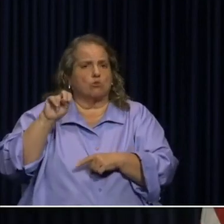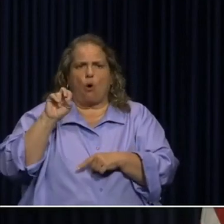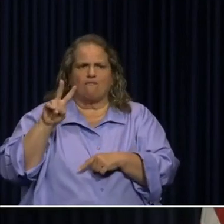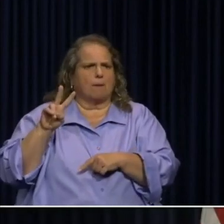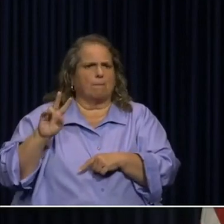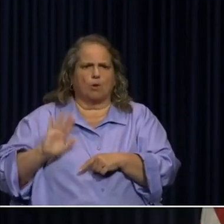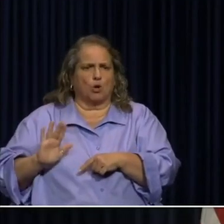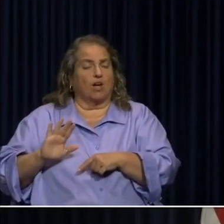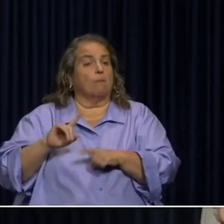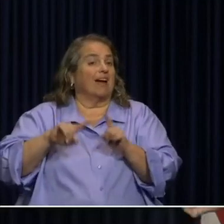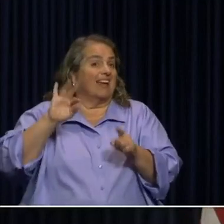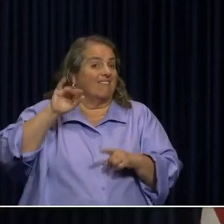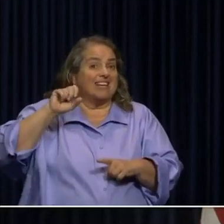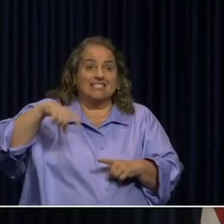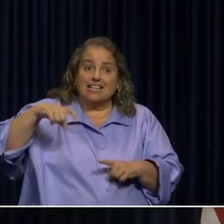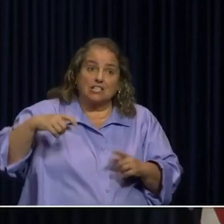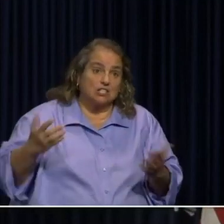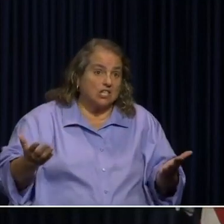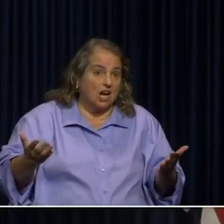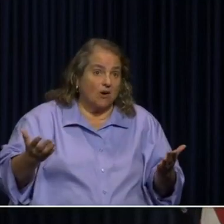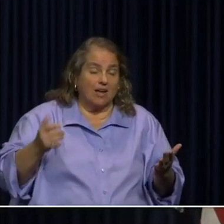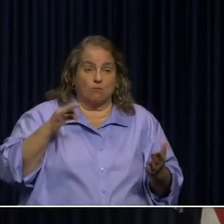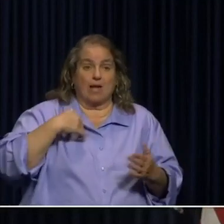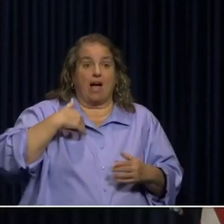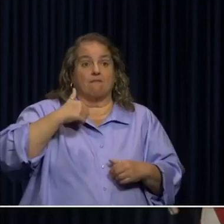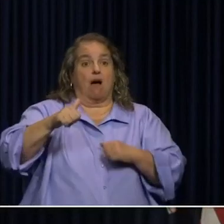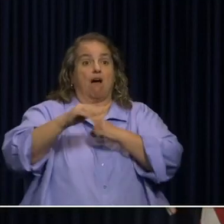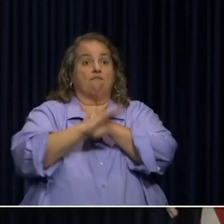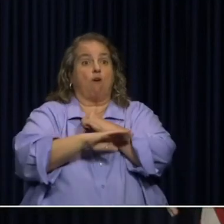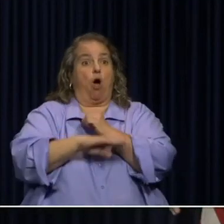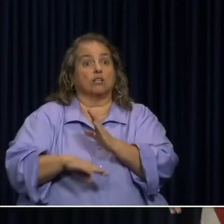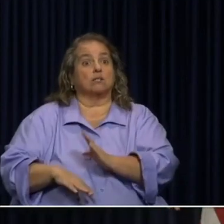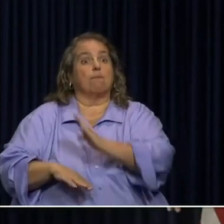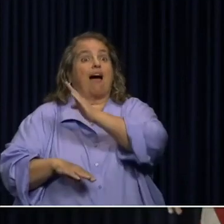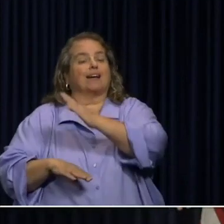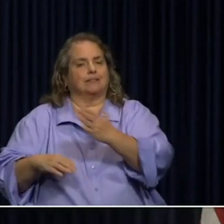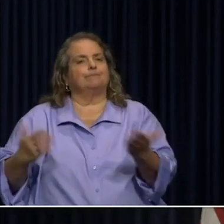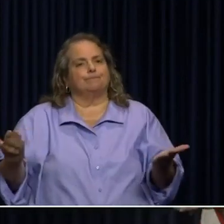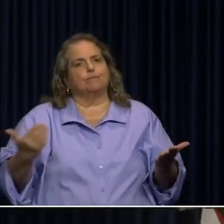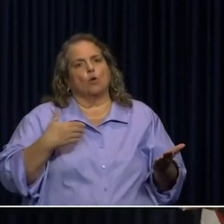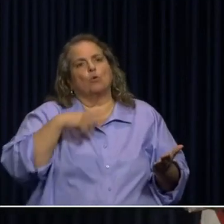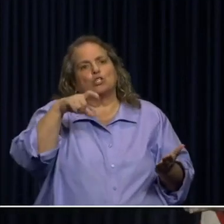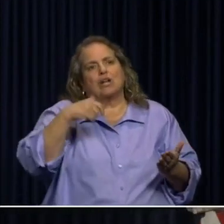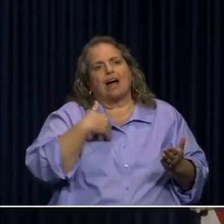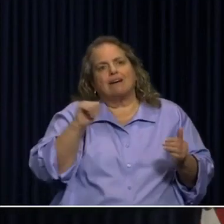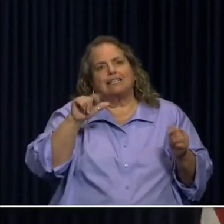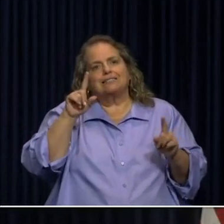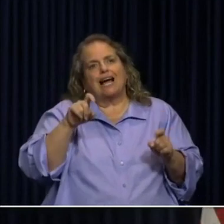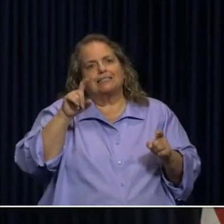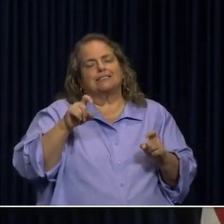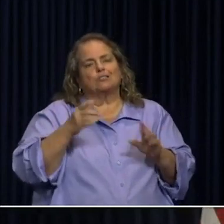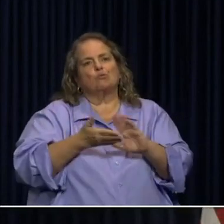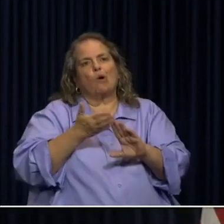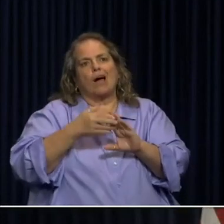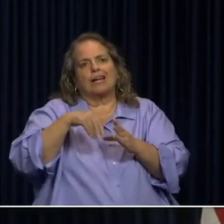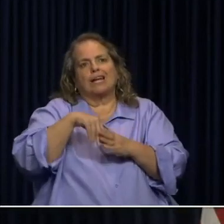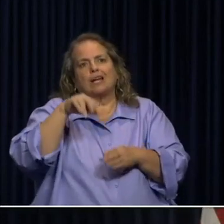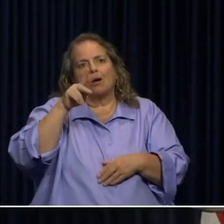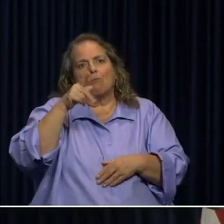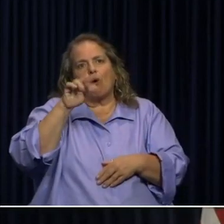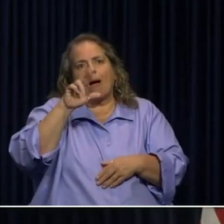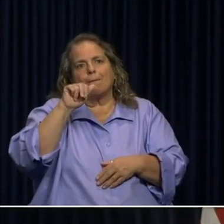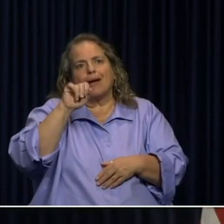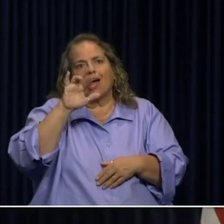is necessary, if we have a fall spike, it would be good to have a test run in a primary with the